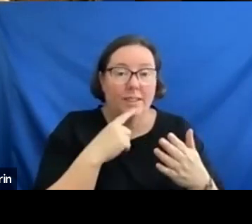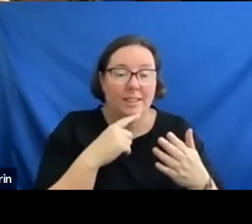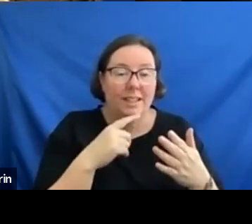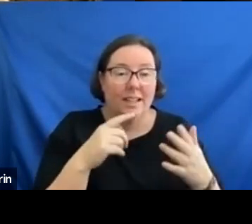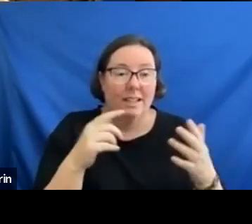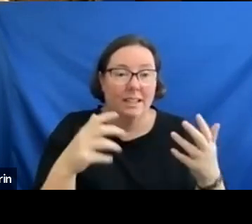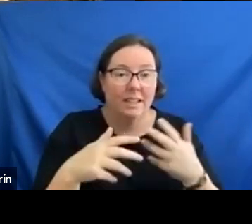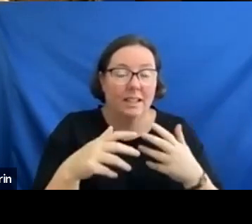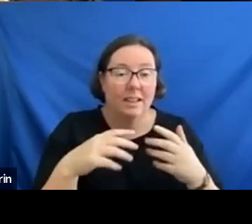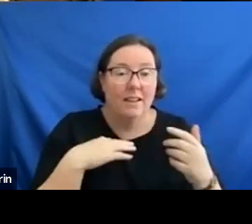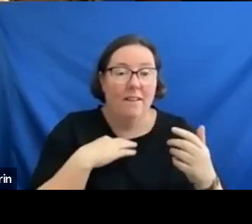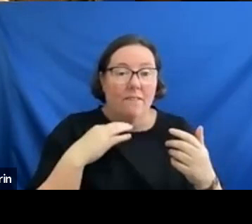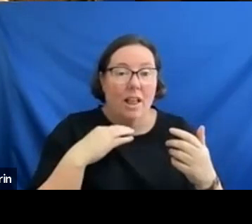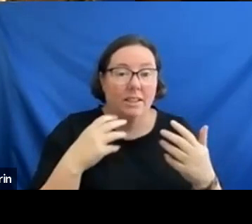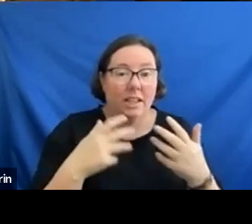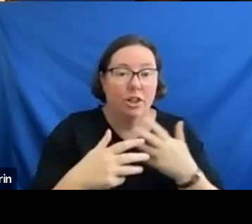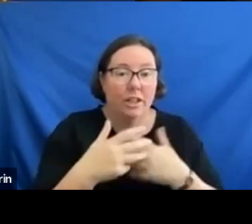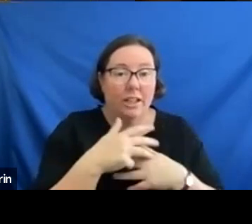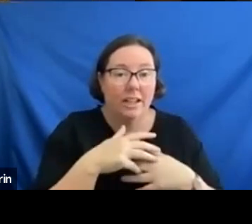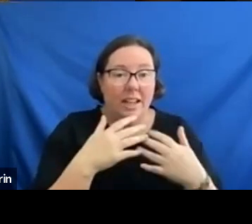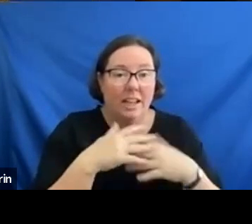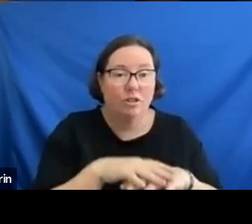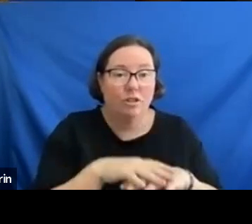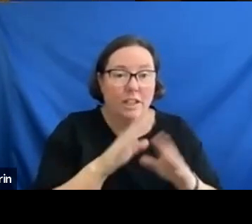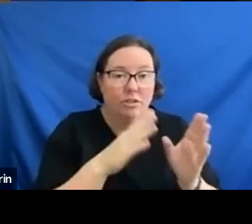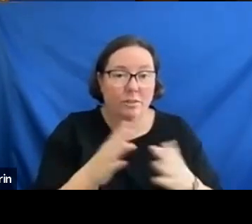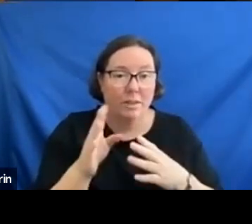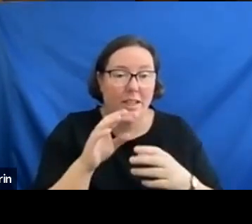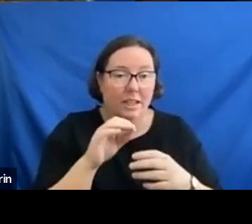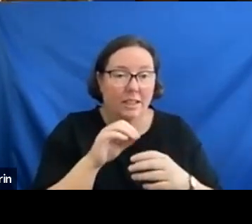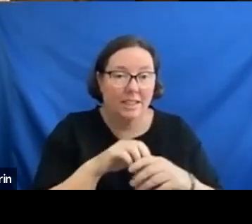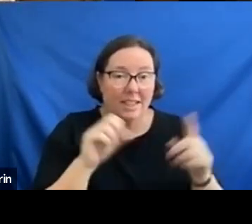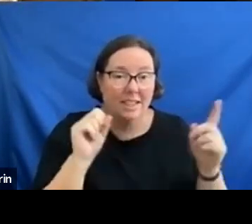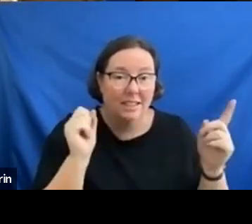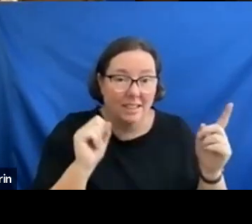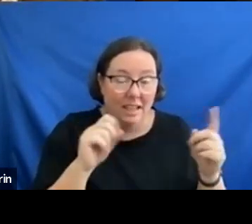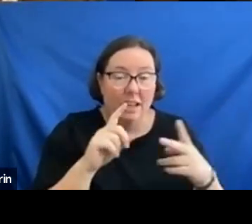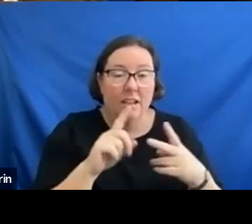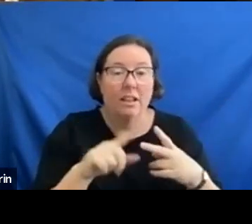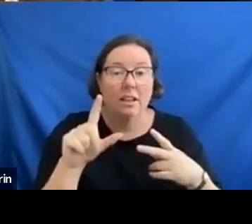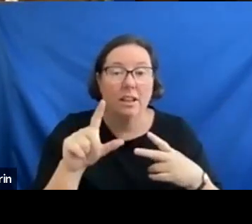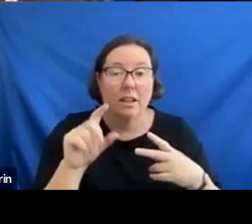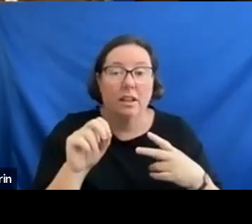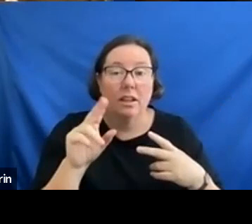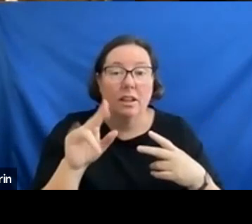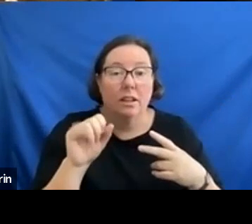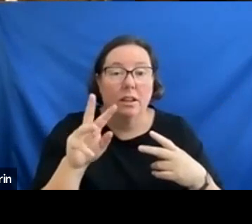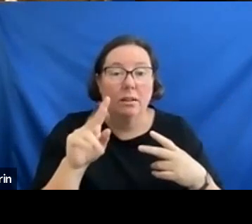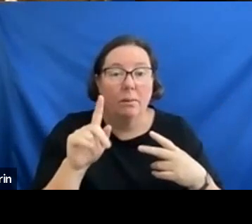or voluntary integration plans at work in Seattle and Louisville